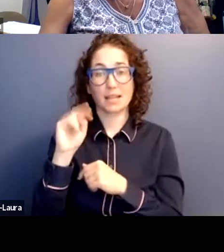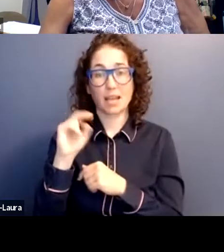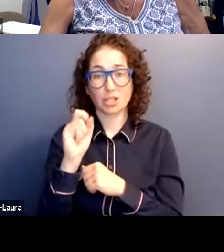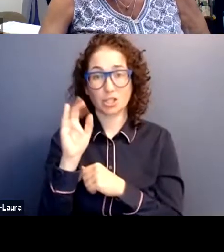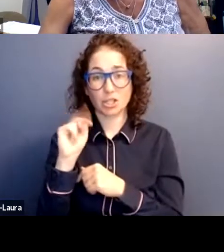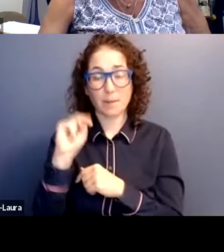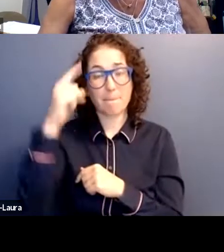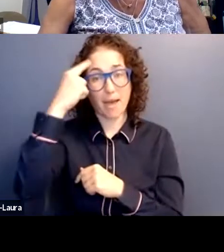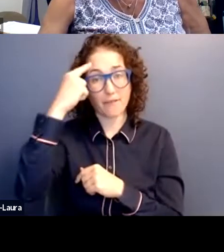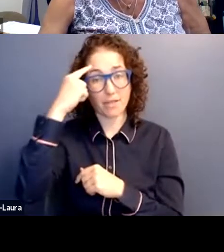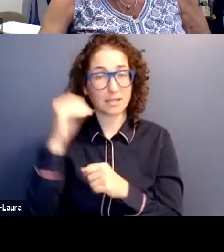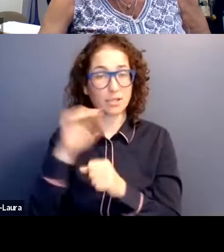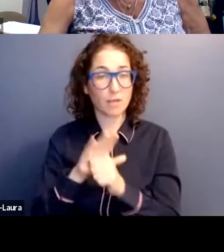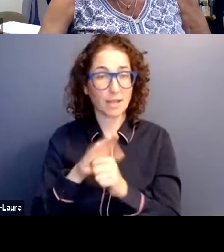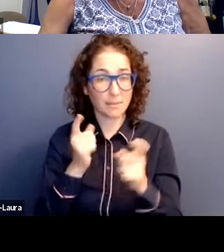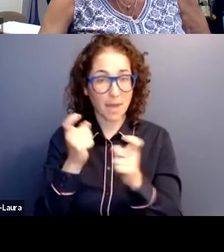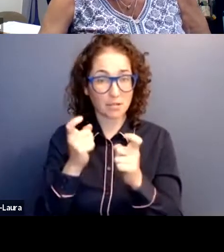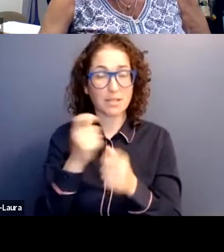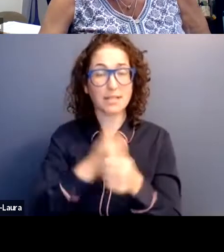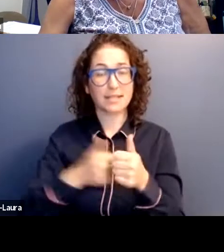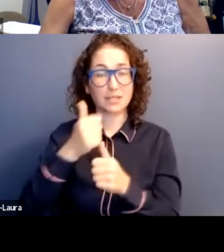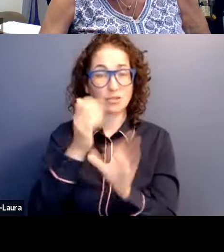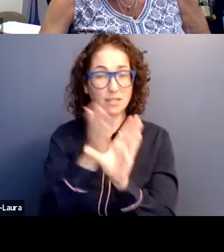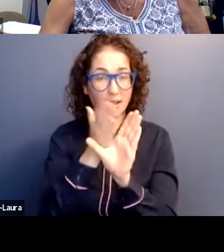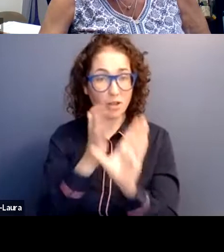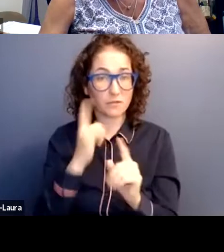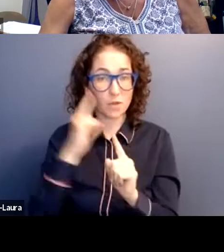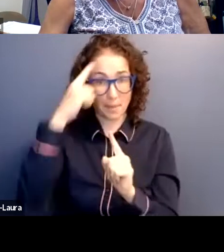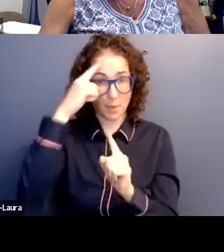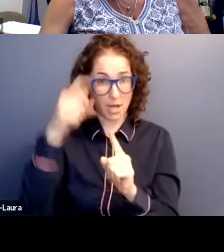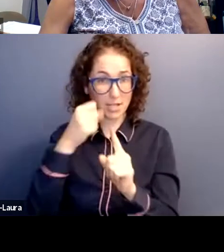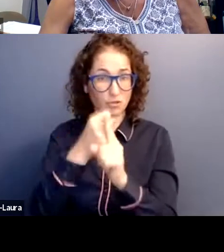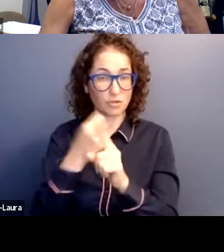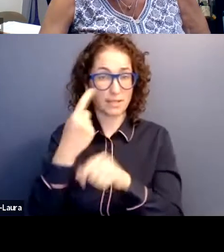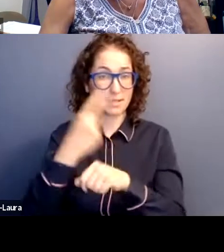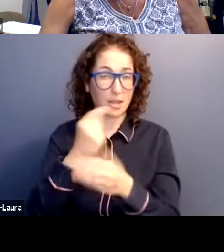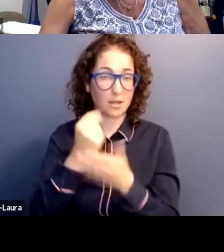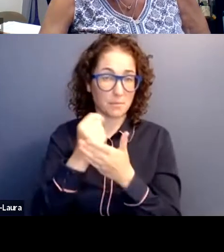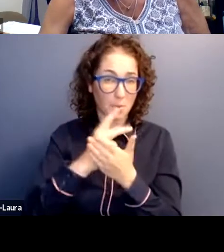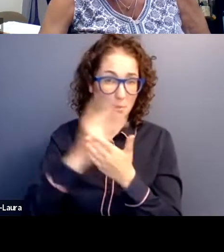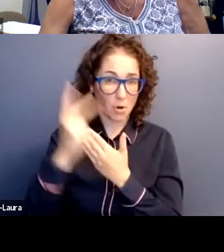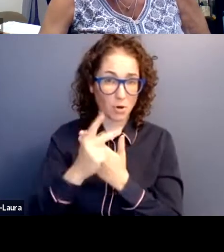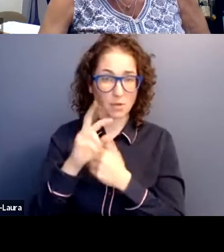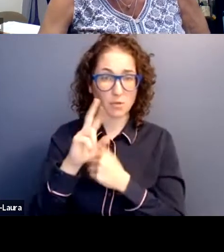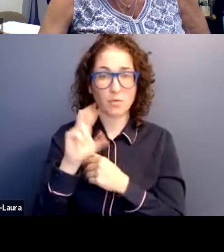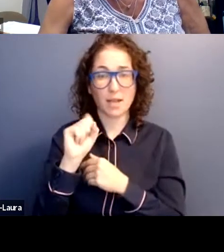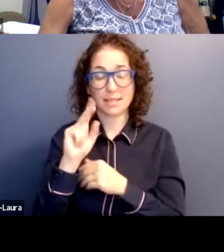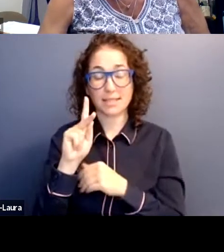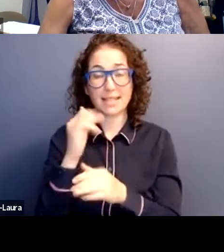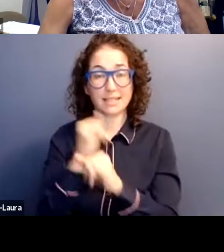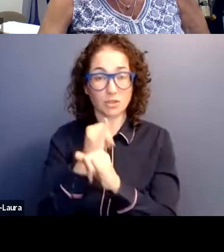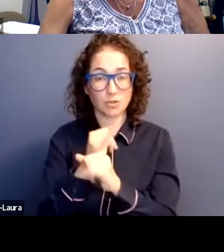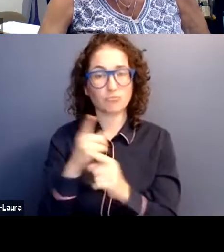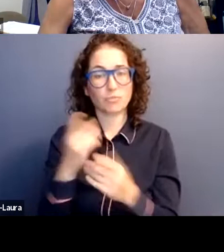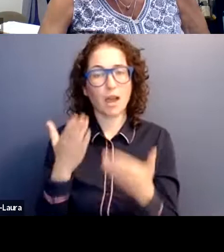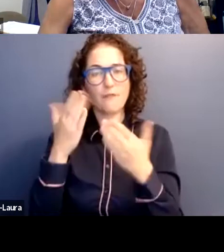stress management. As a senior psychologist in the Brain Injury Day Treatment Program at Rusk Institute, she offers